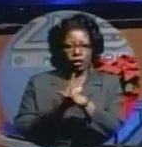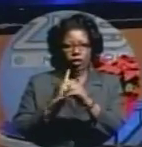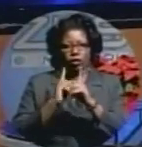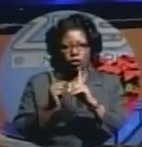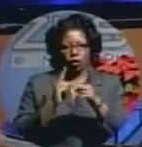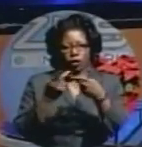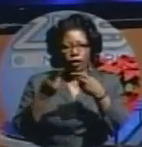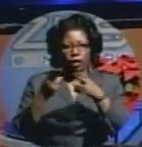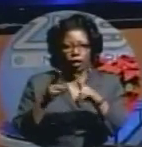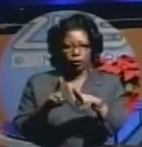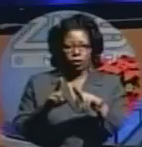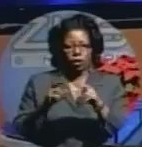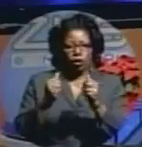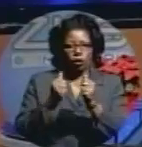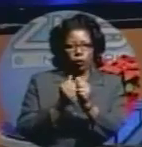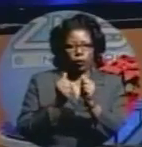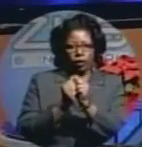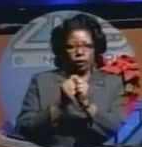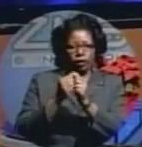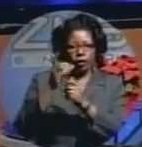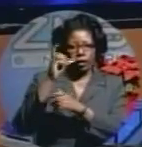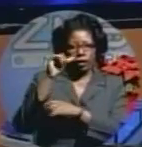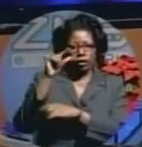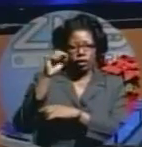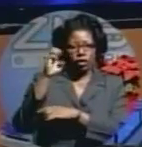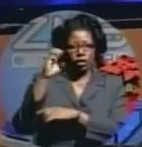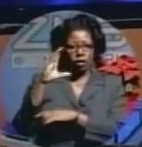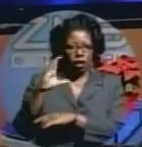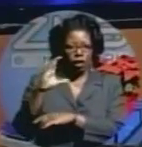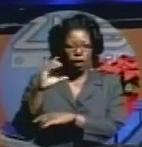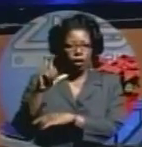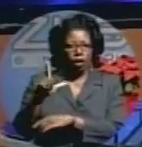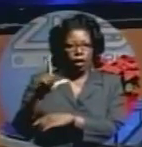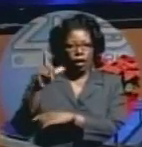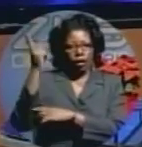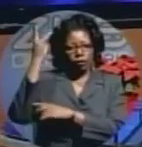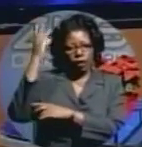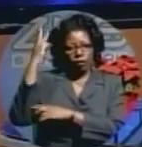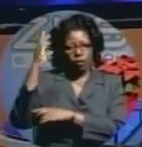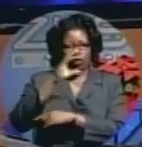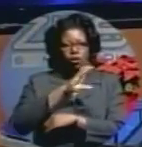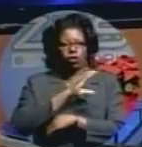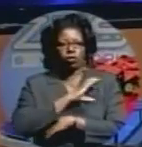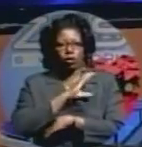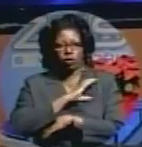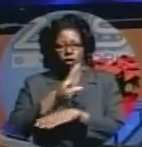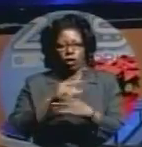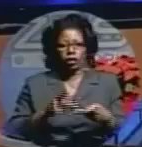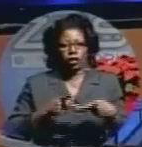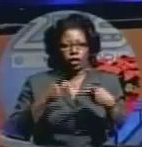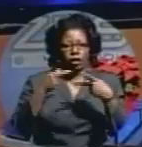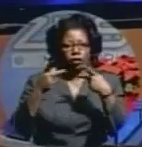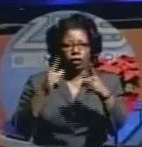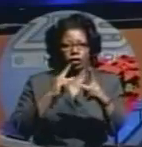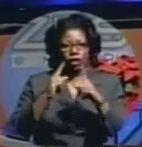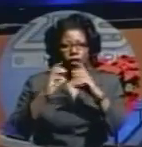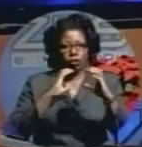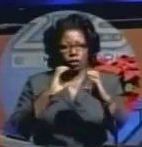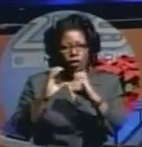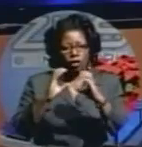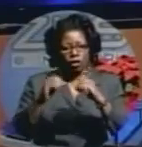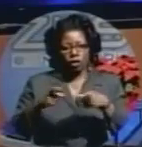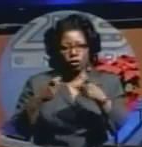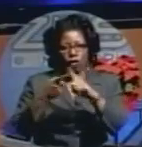talks have taken place between Digicel and Prime Minister Perry Christie over the prospect of providing telecommunications service to the